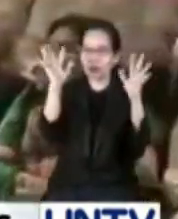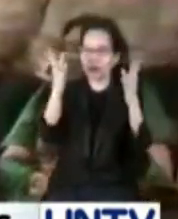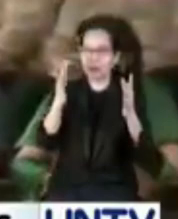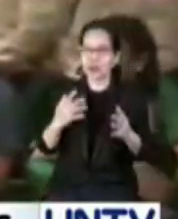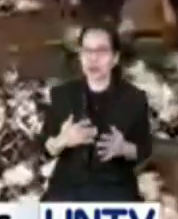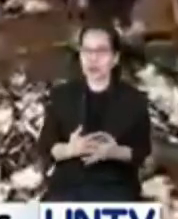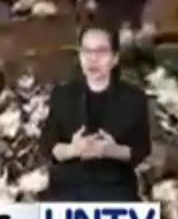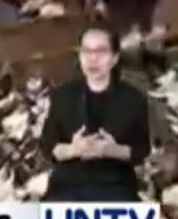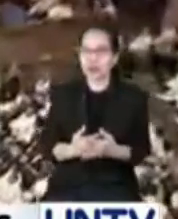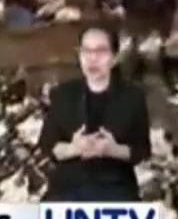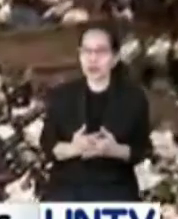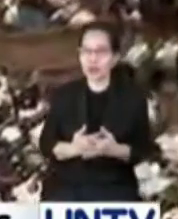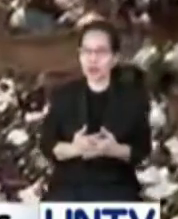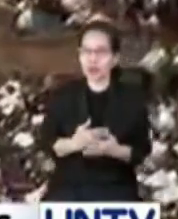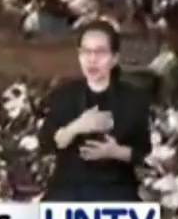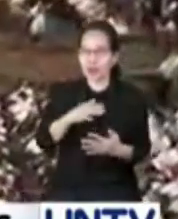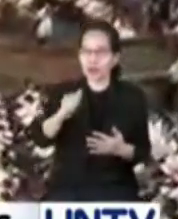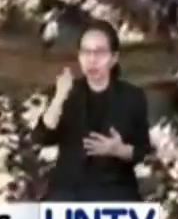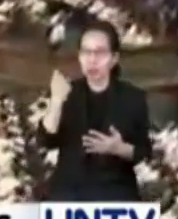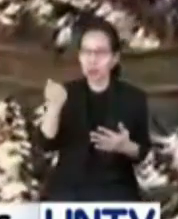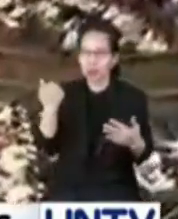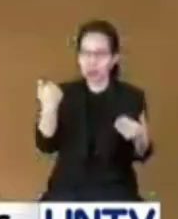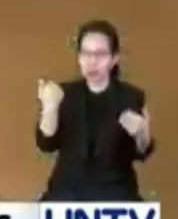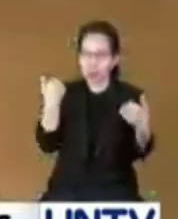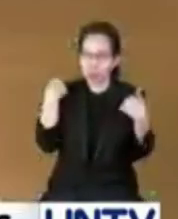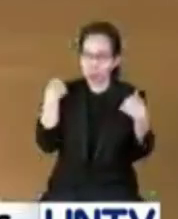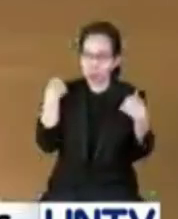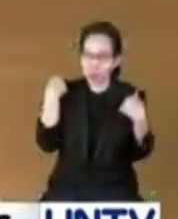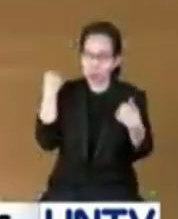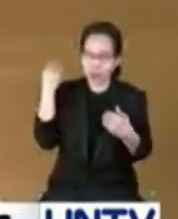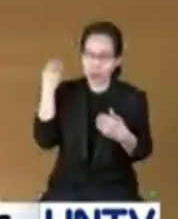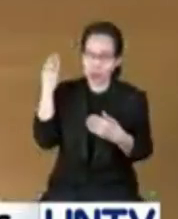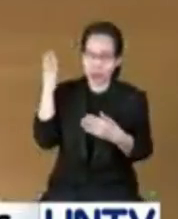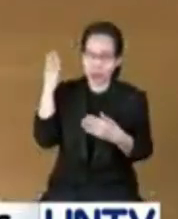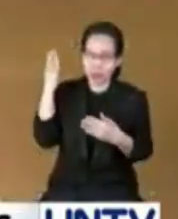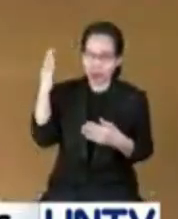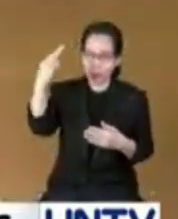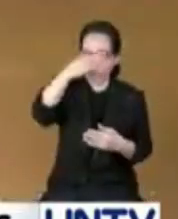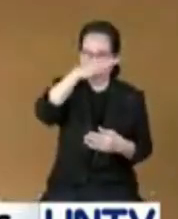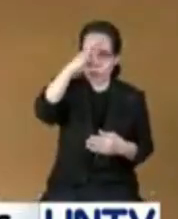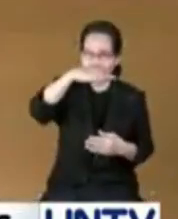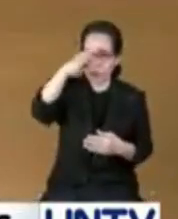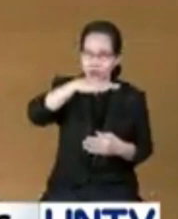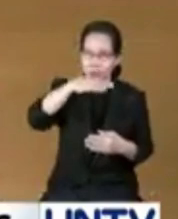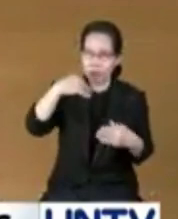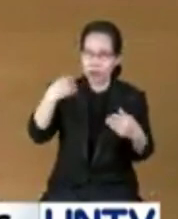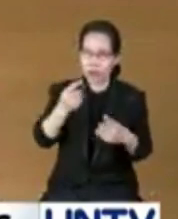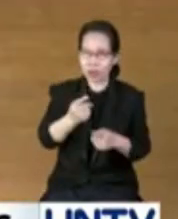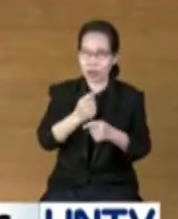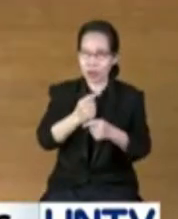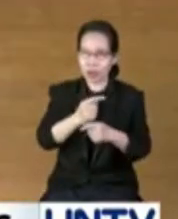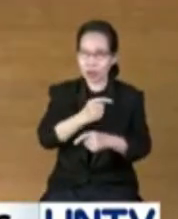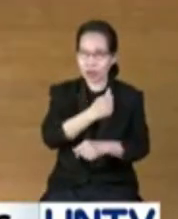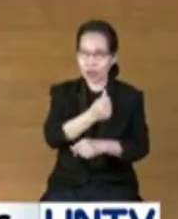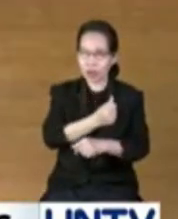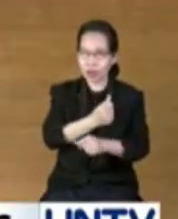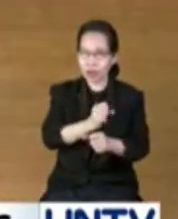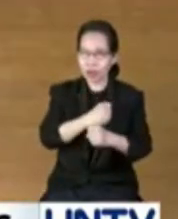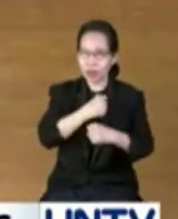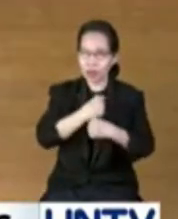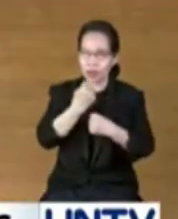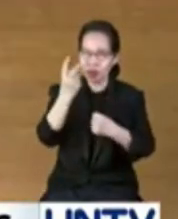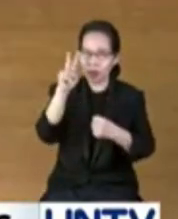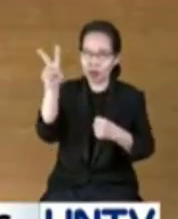For almost half a century, some of our fellow Filipinos have taken to arms to make their views known and